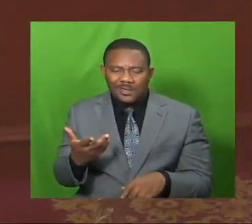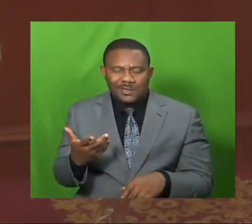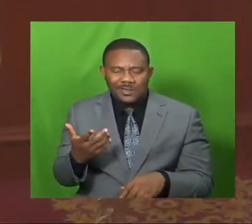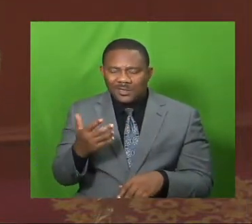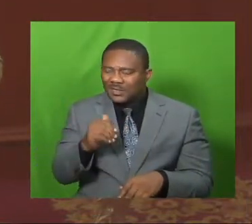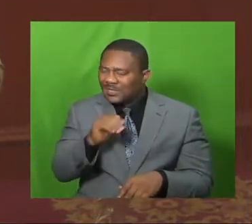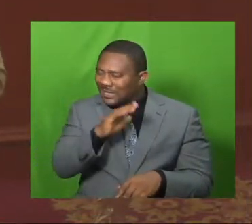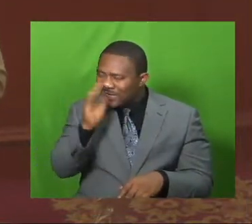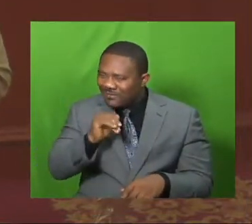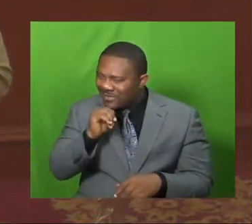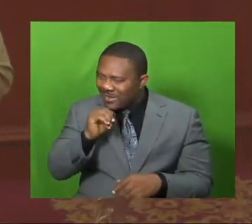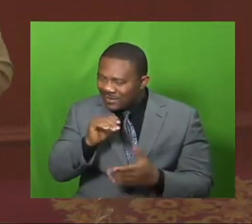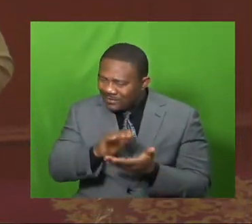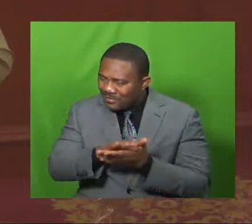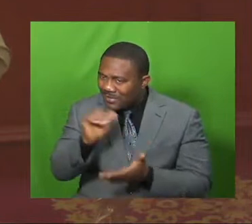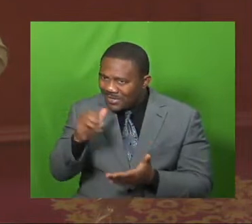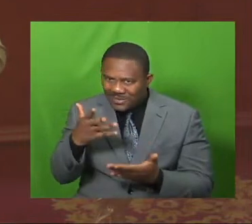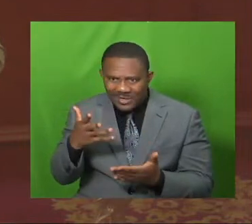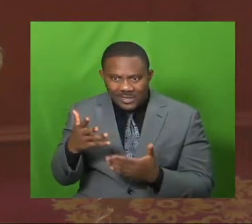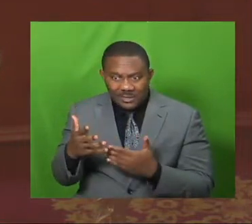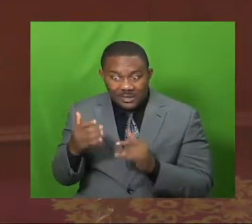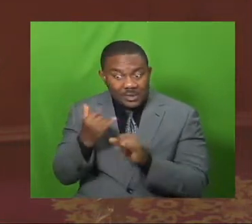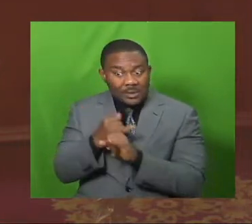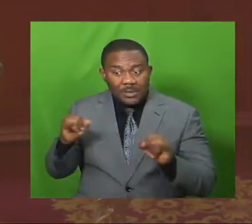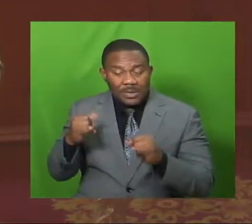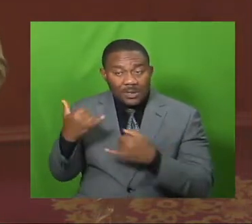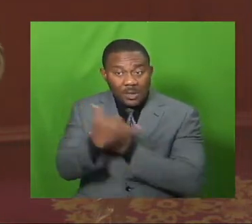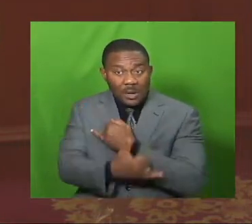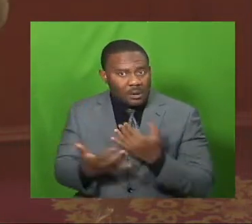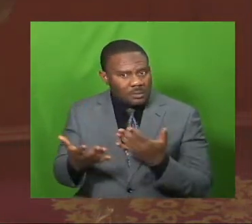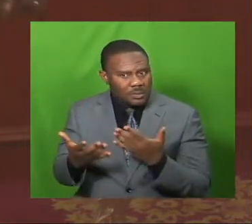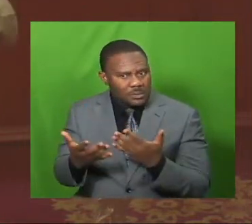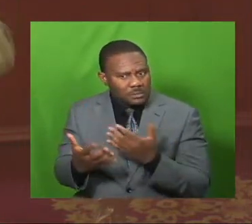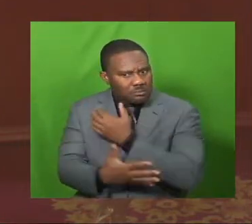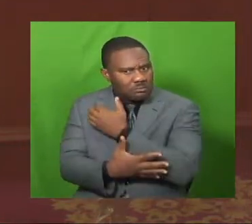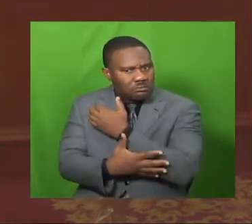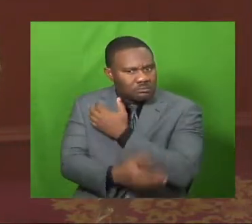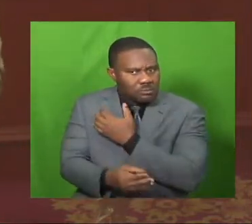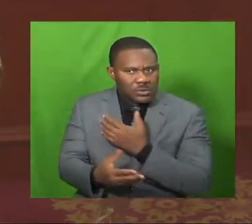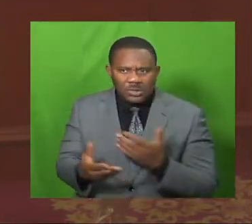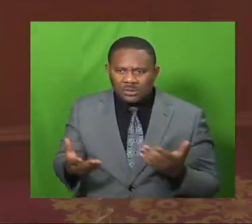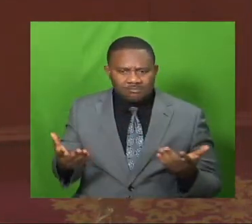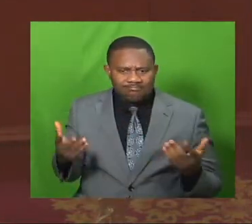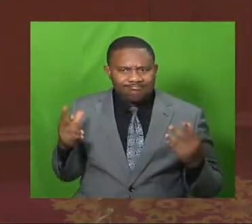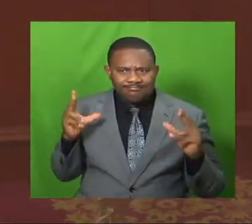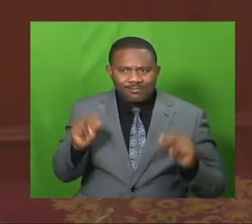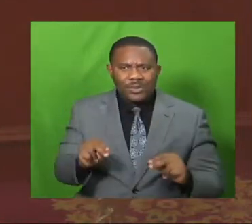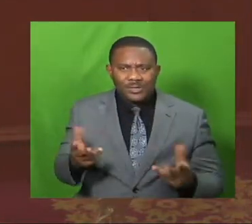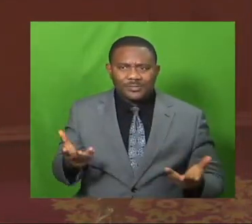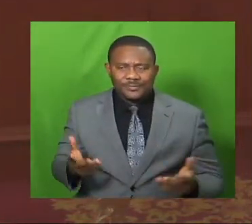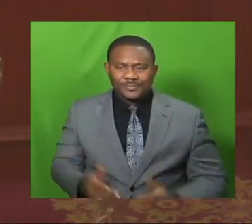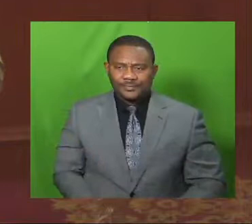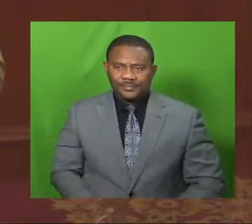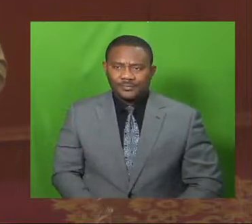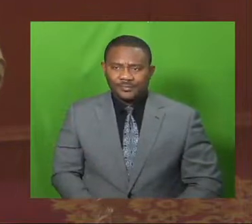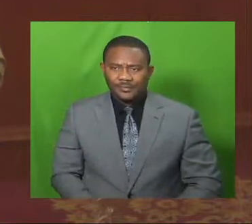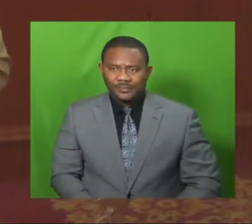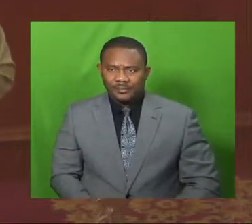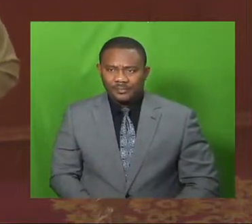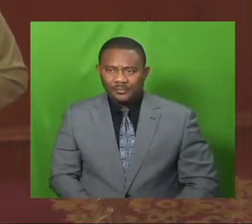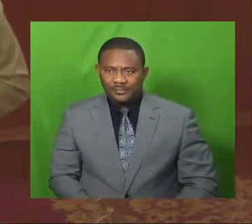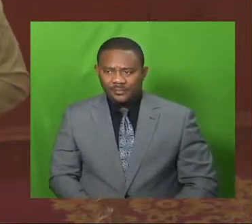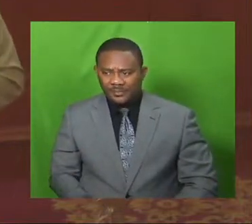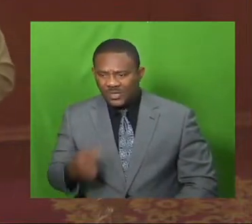China believes that a sovereign country can be broke, but you cannot be poor. And you took them to Inahini to show them that you cannot be poor because you said there is